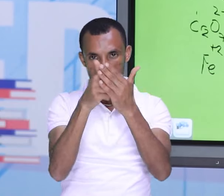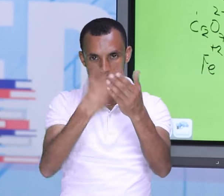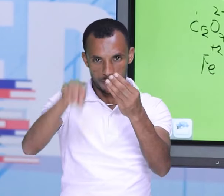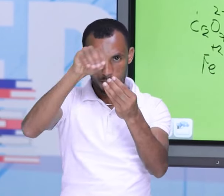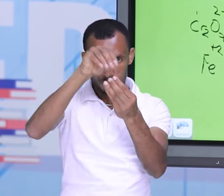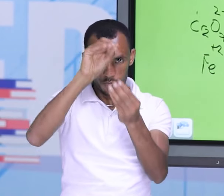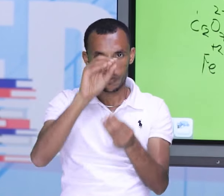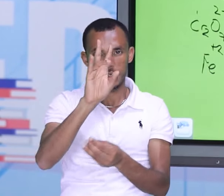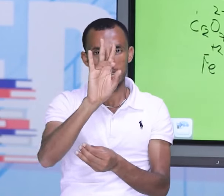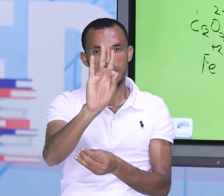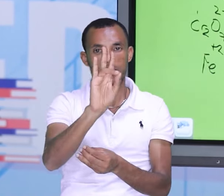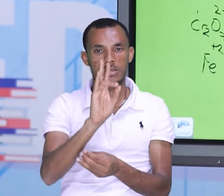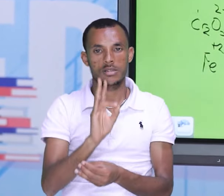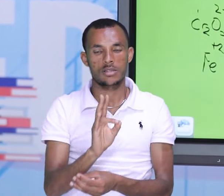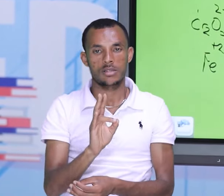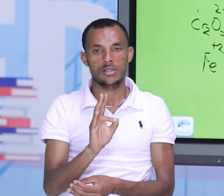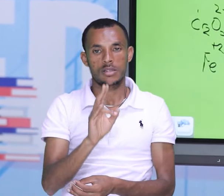adding of